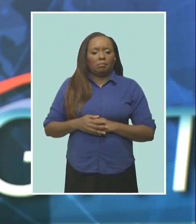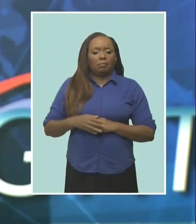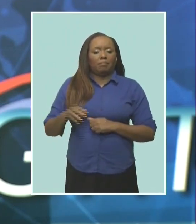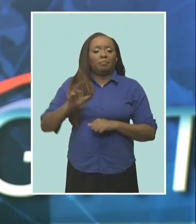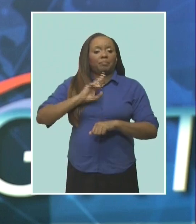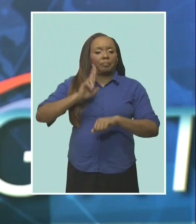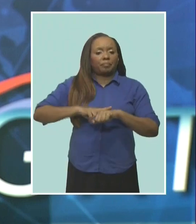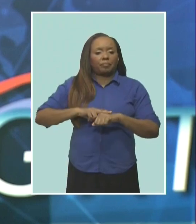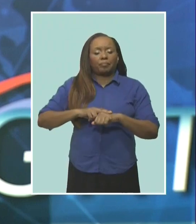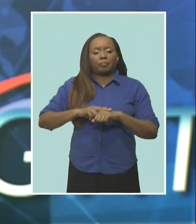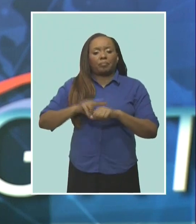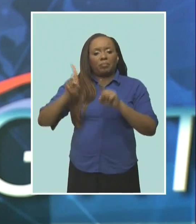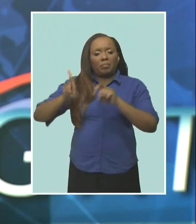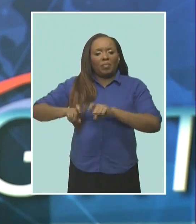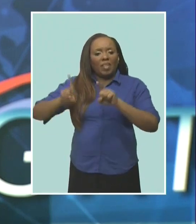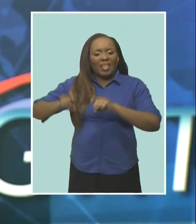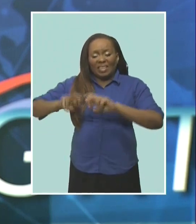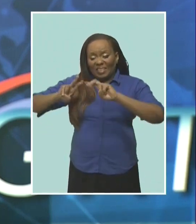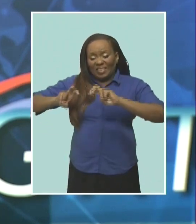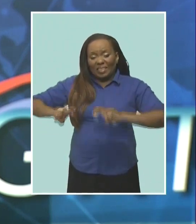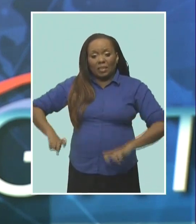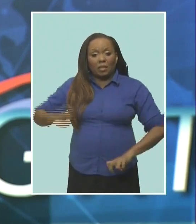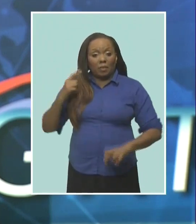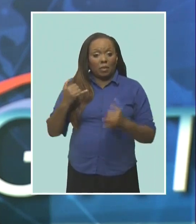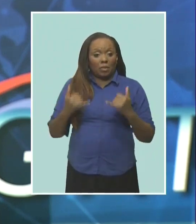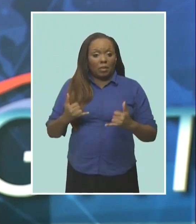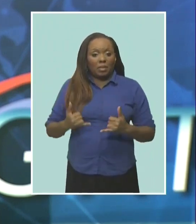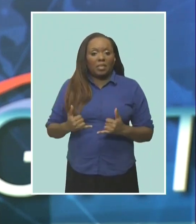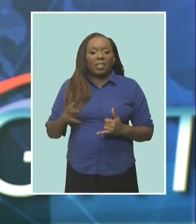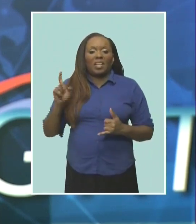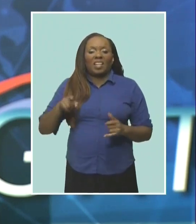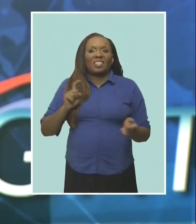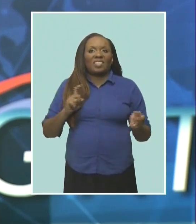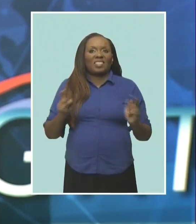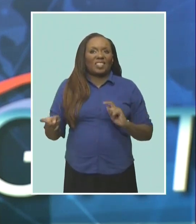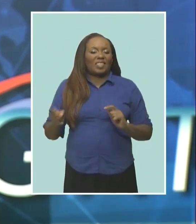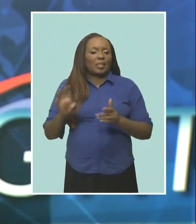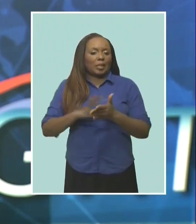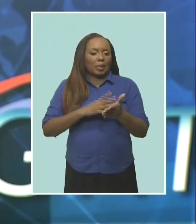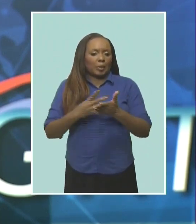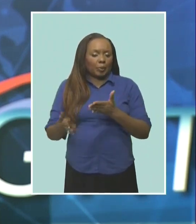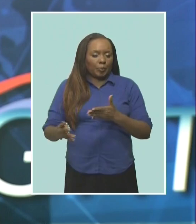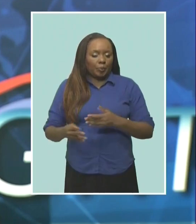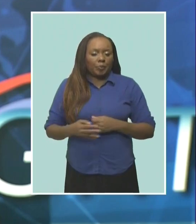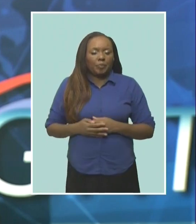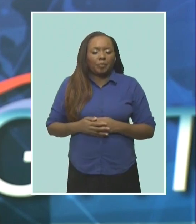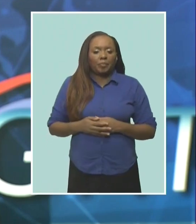diagnostic assessments scheduled for today for some of the students have been rescheduled.